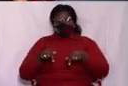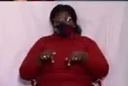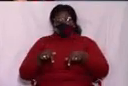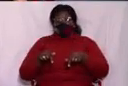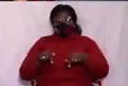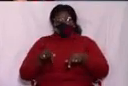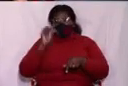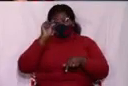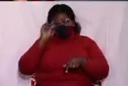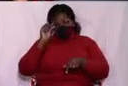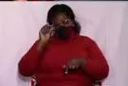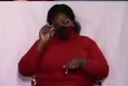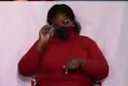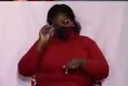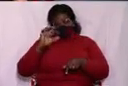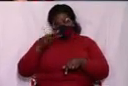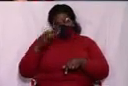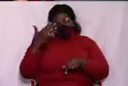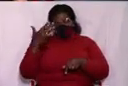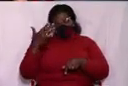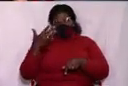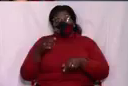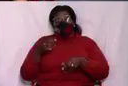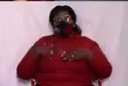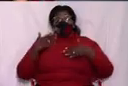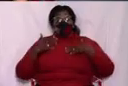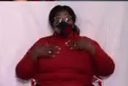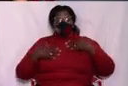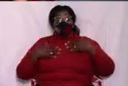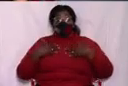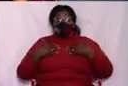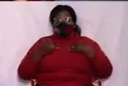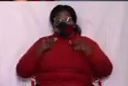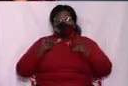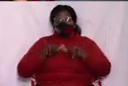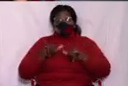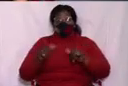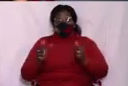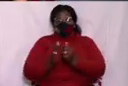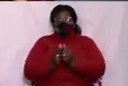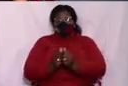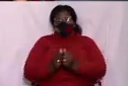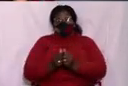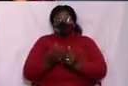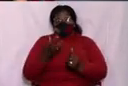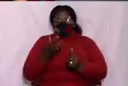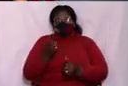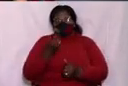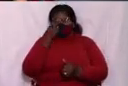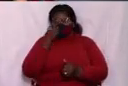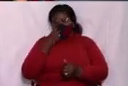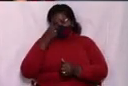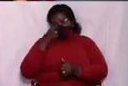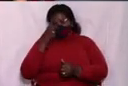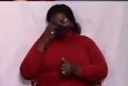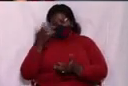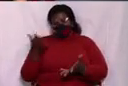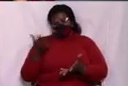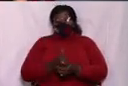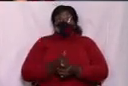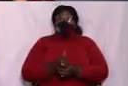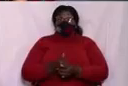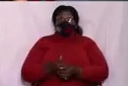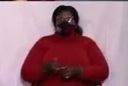Vrijdag, so we are excited to be here, and we will be having fun on the show. I'm